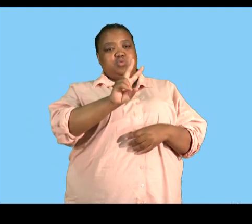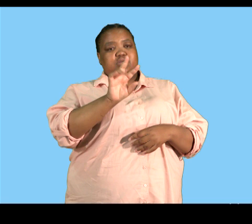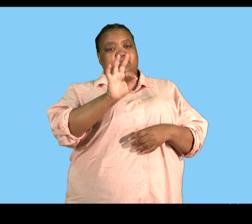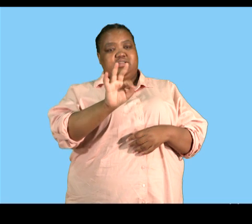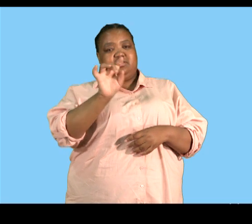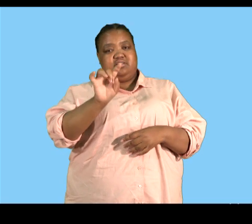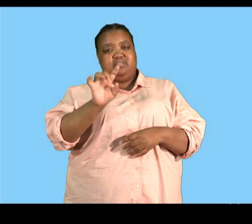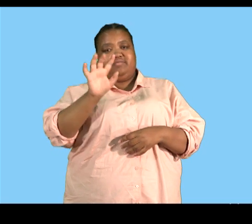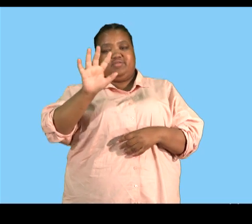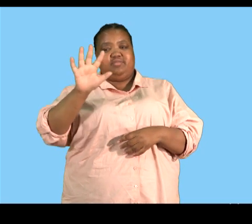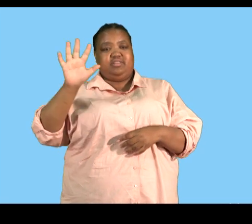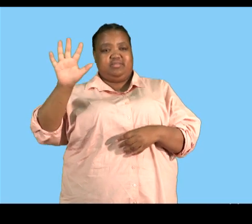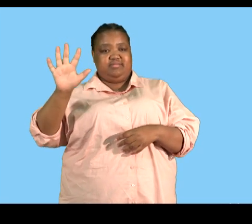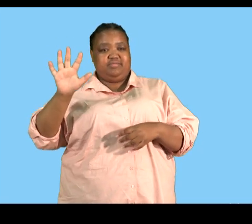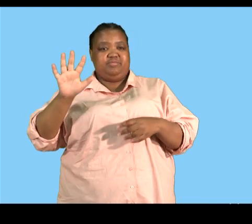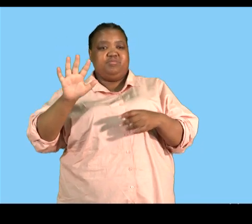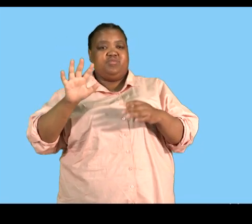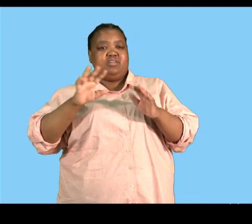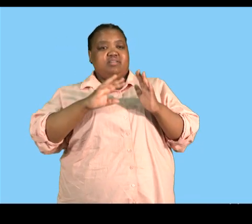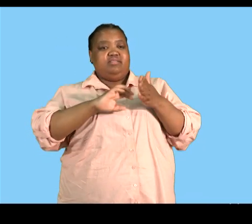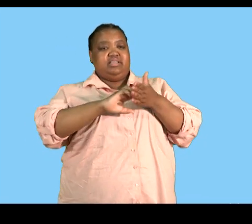23:55, then you subtract